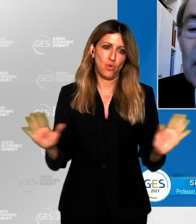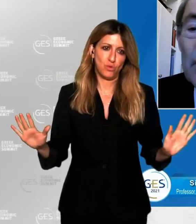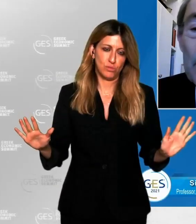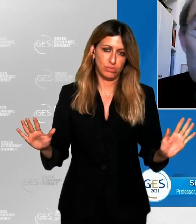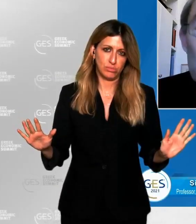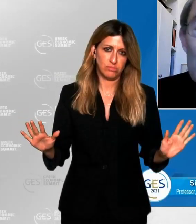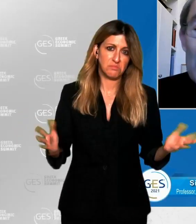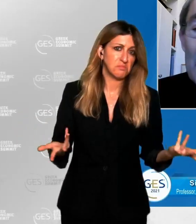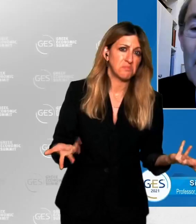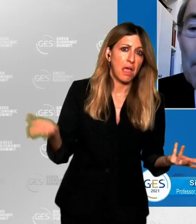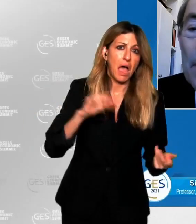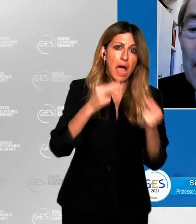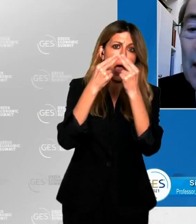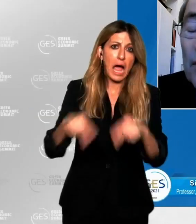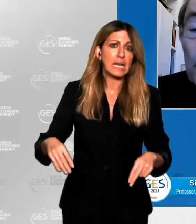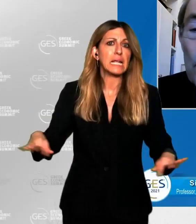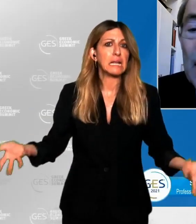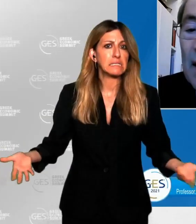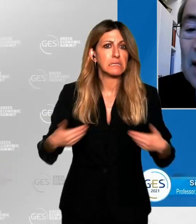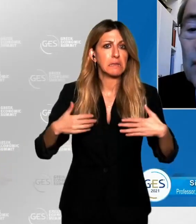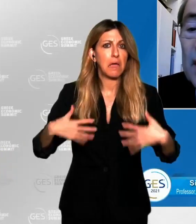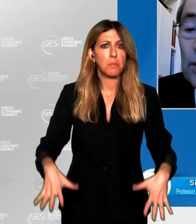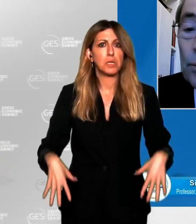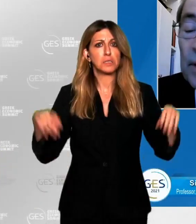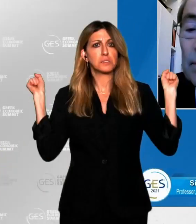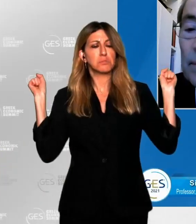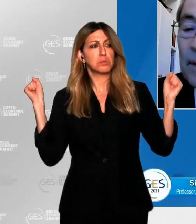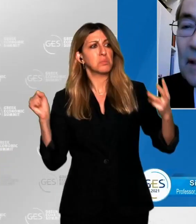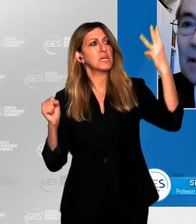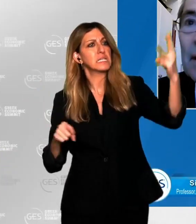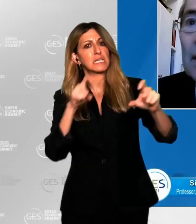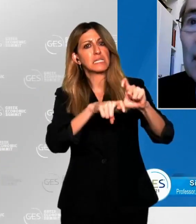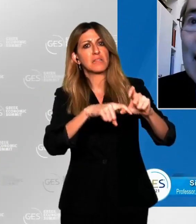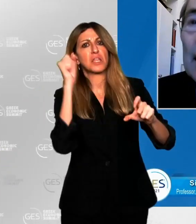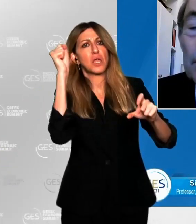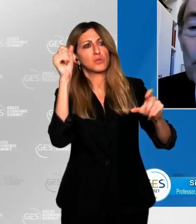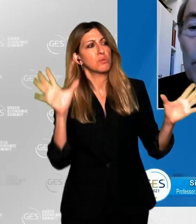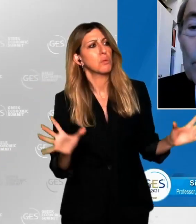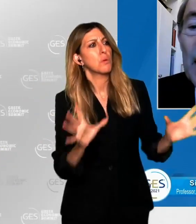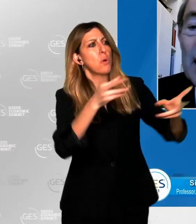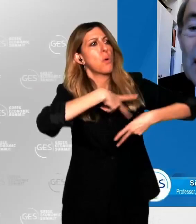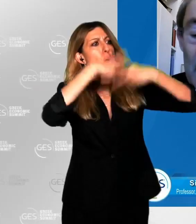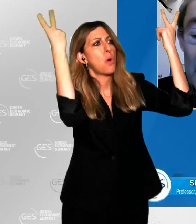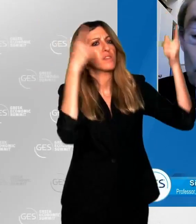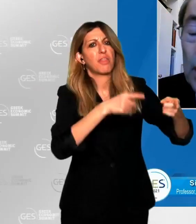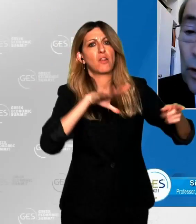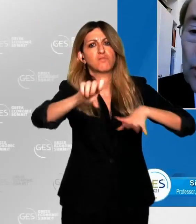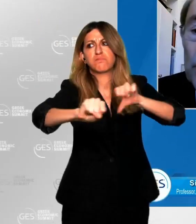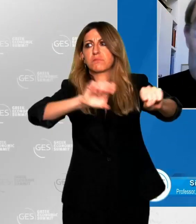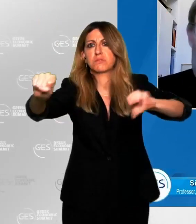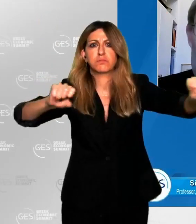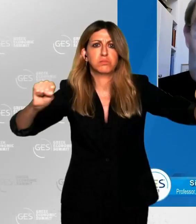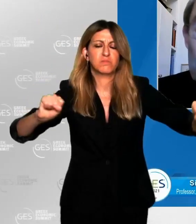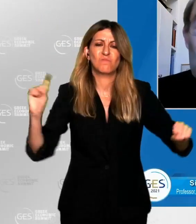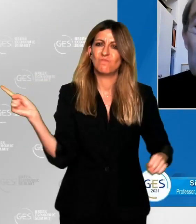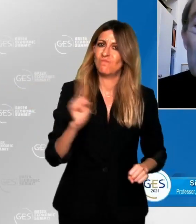dominate, leave them unregulated. If we do that, the service sector will lag more and more behind, and we're not going